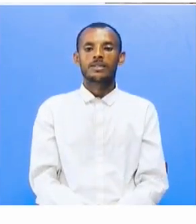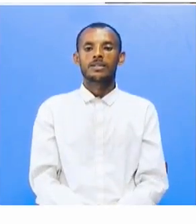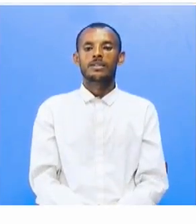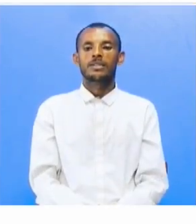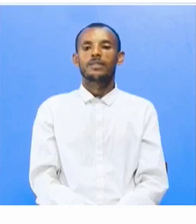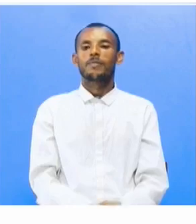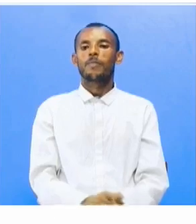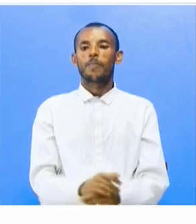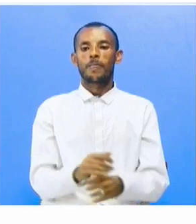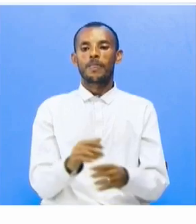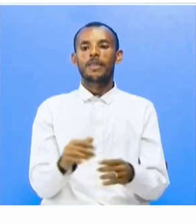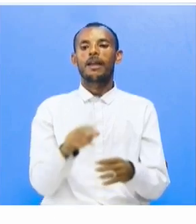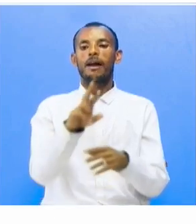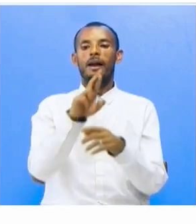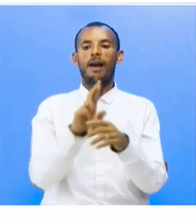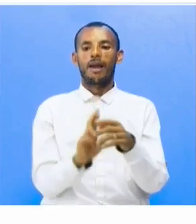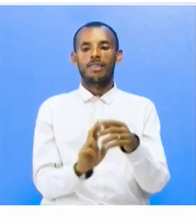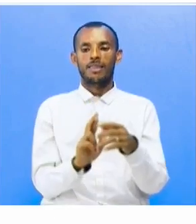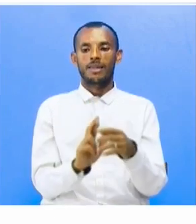interest rate.